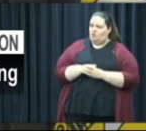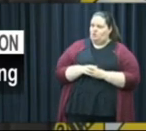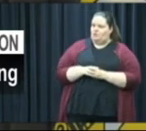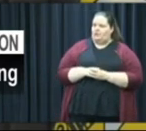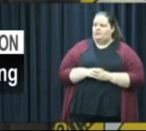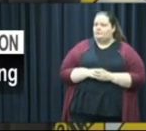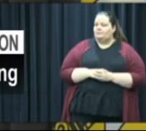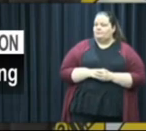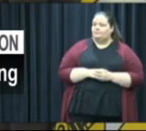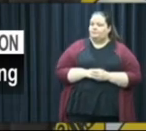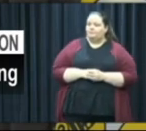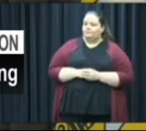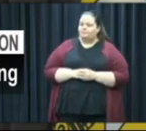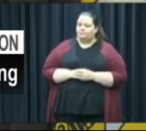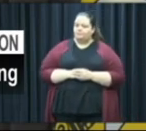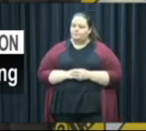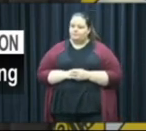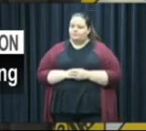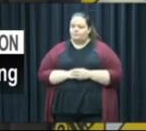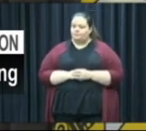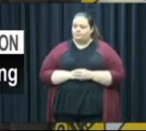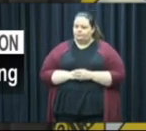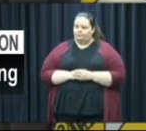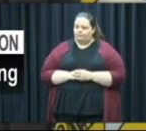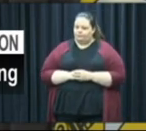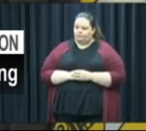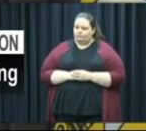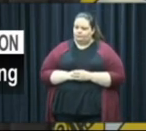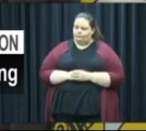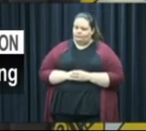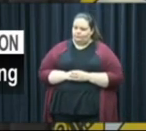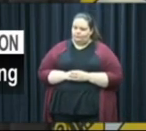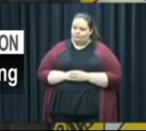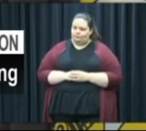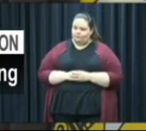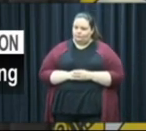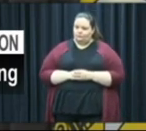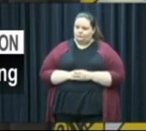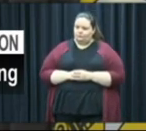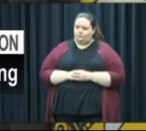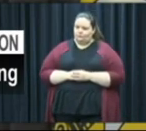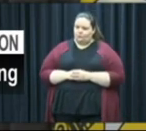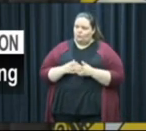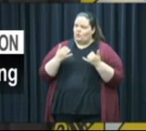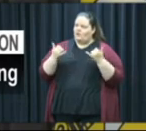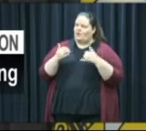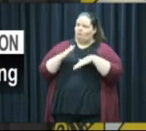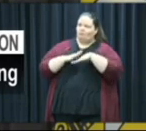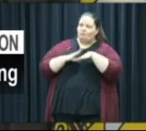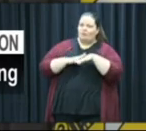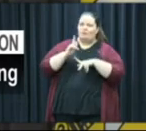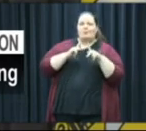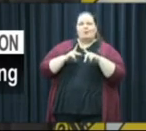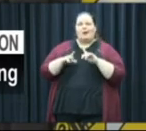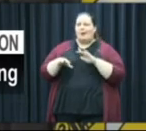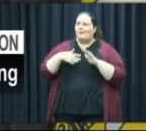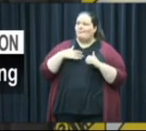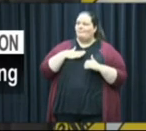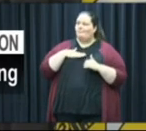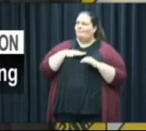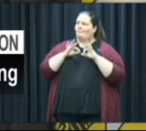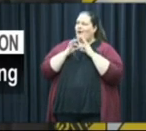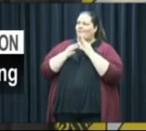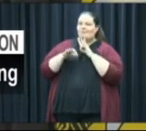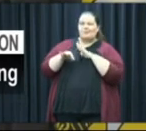respond to. We're looking for advice for people having trouble choosing their bubble family. So Dr. Russell, from a public